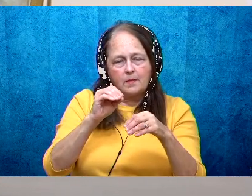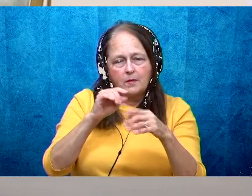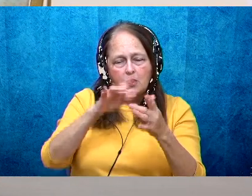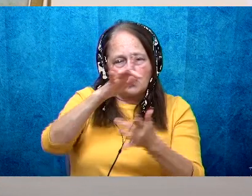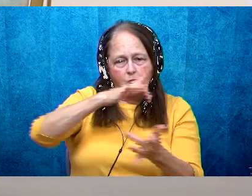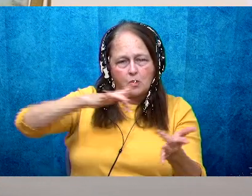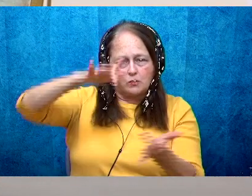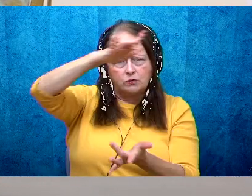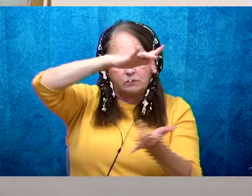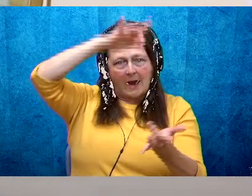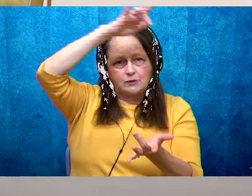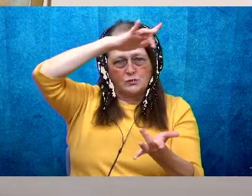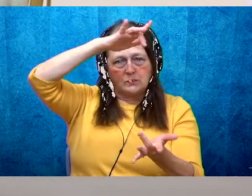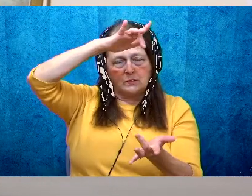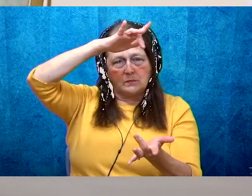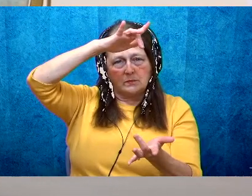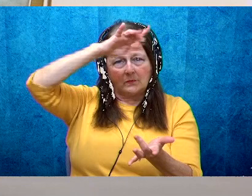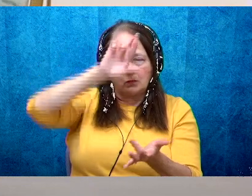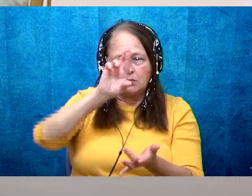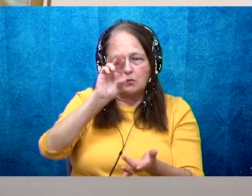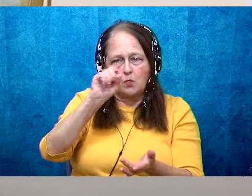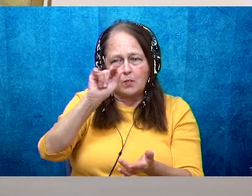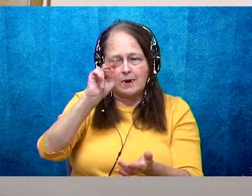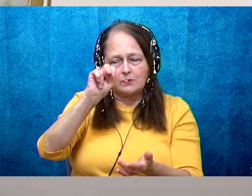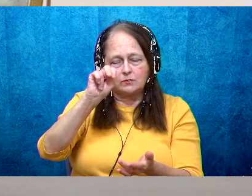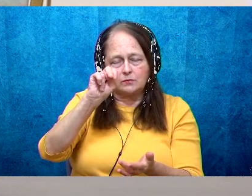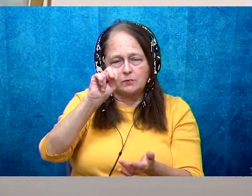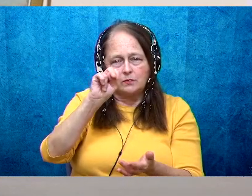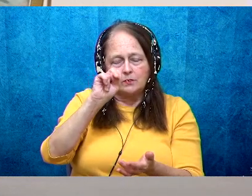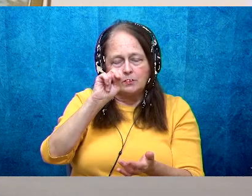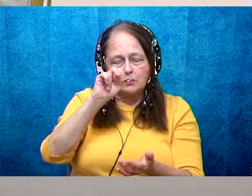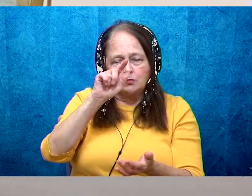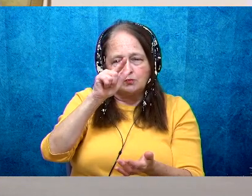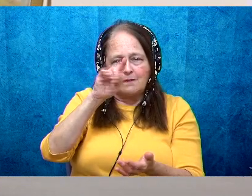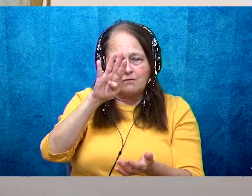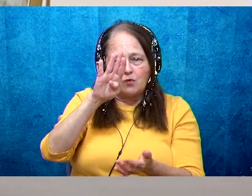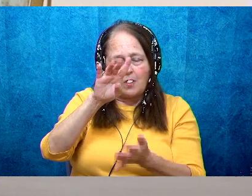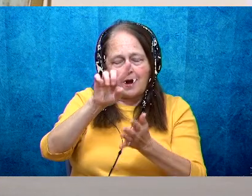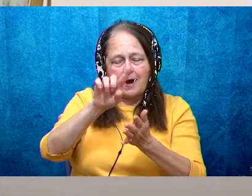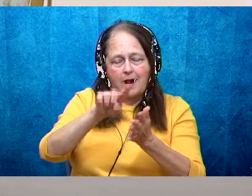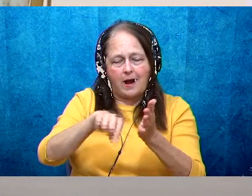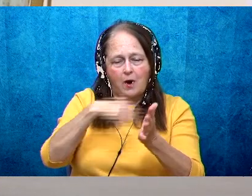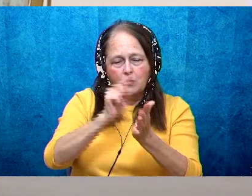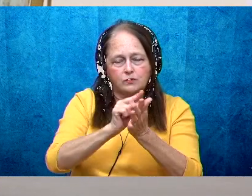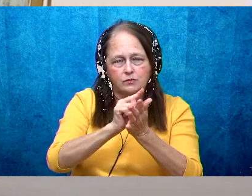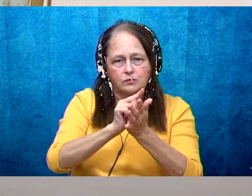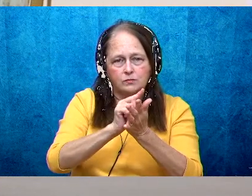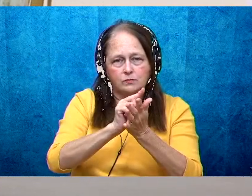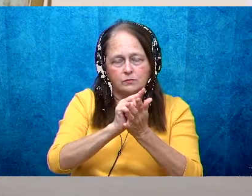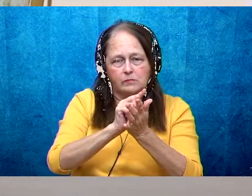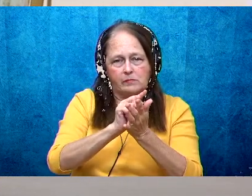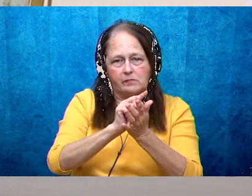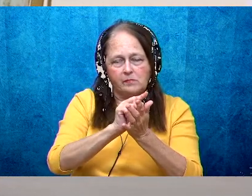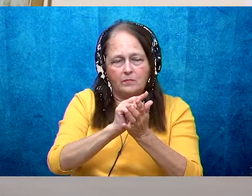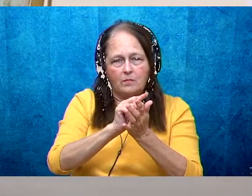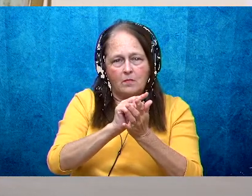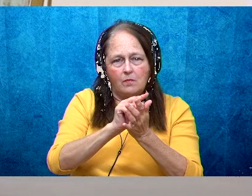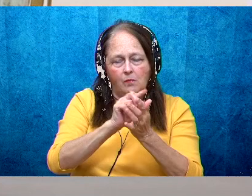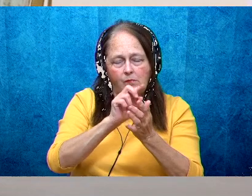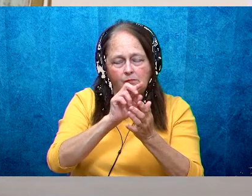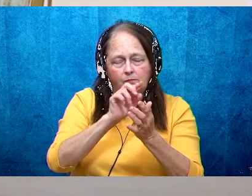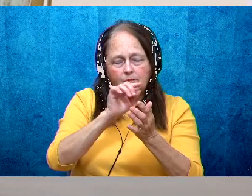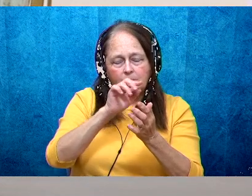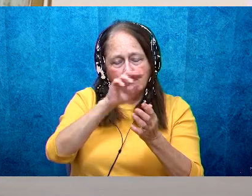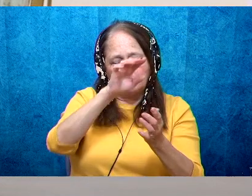spinning on its axis. This takes about 24 hours. But then it's also